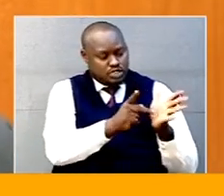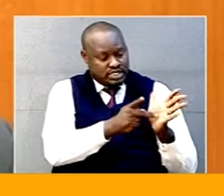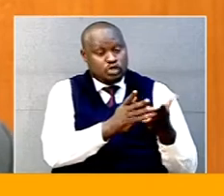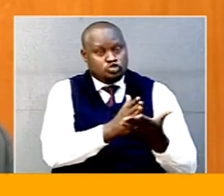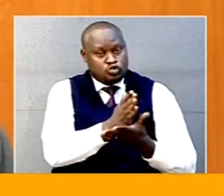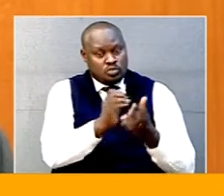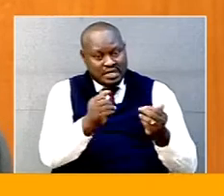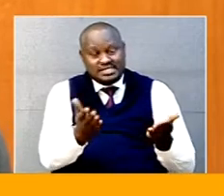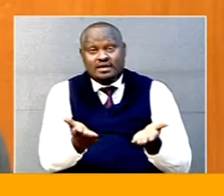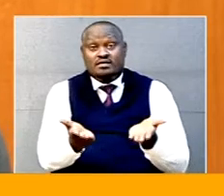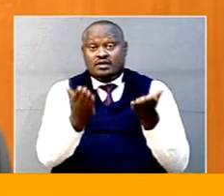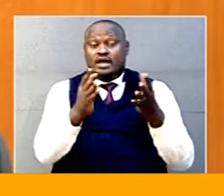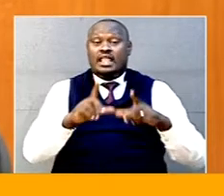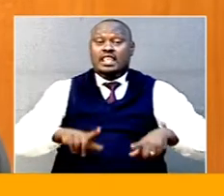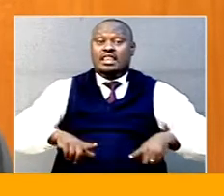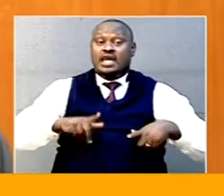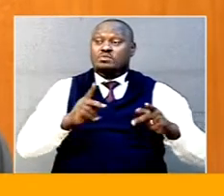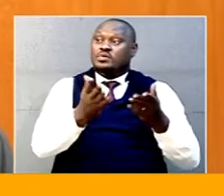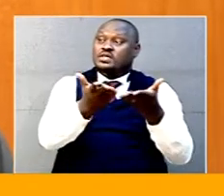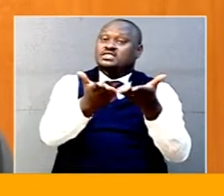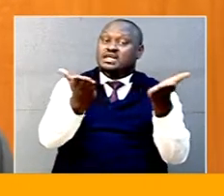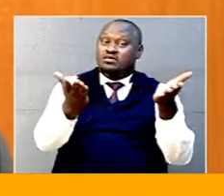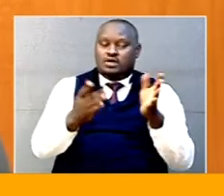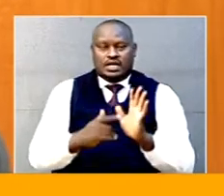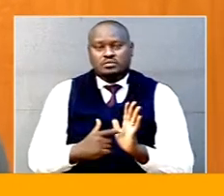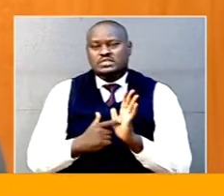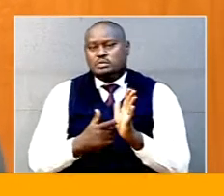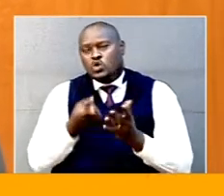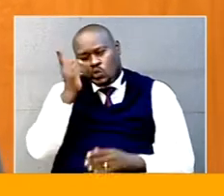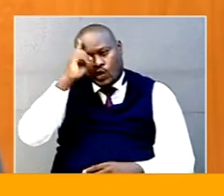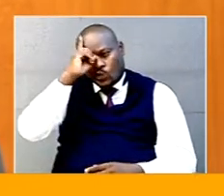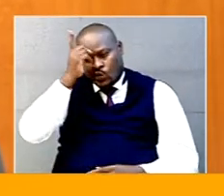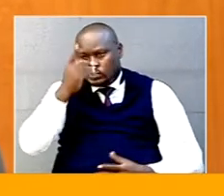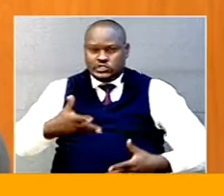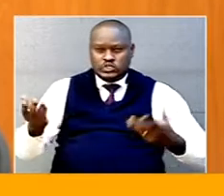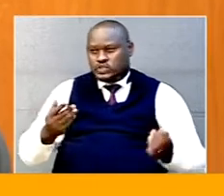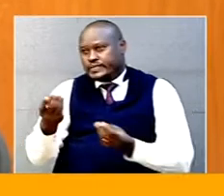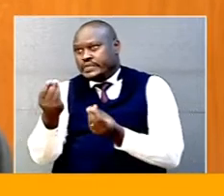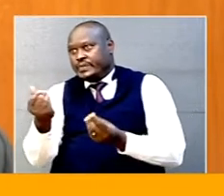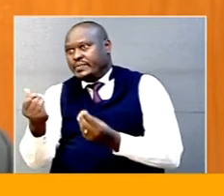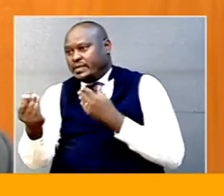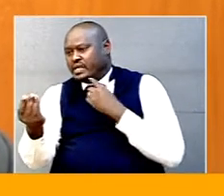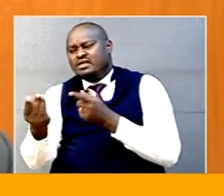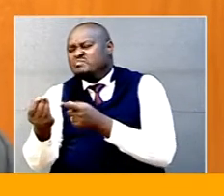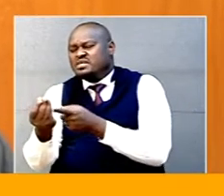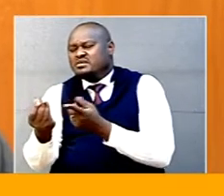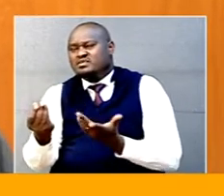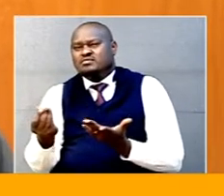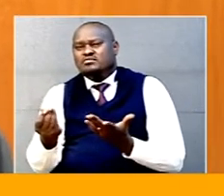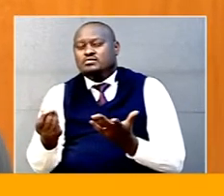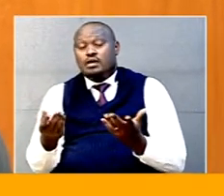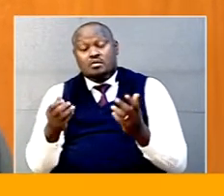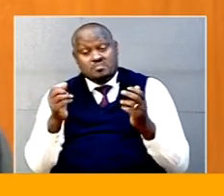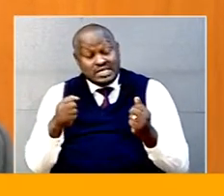in development. You cannot go to our board without justifying why you're doing an investment